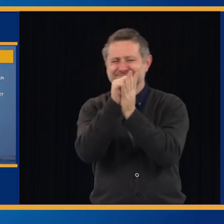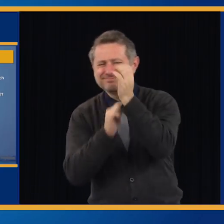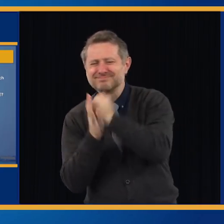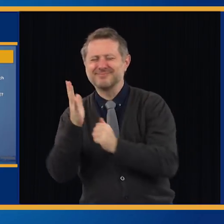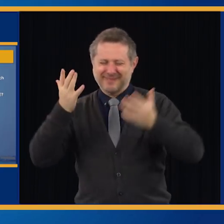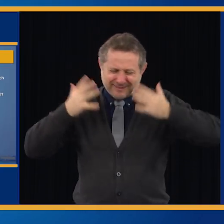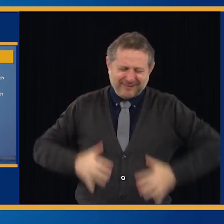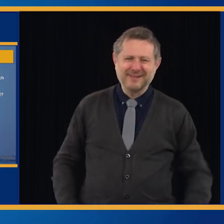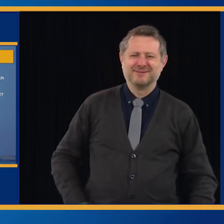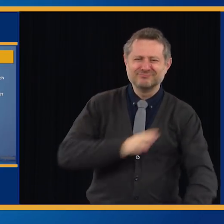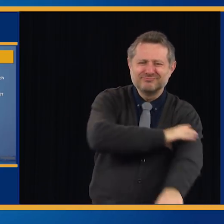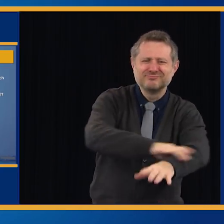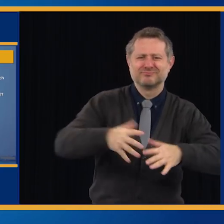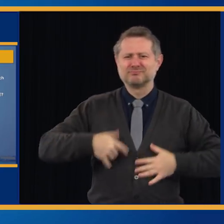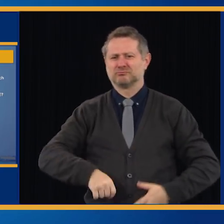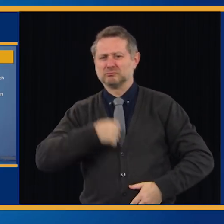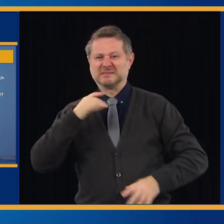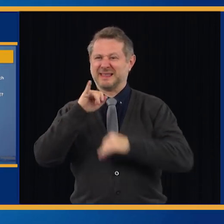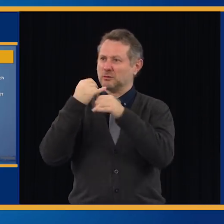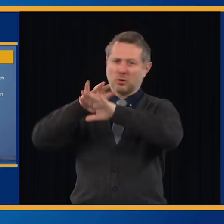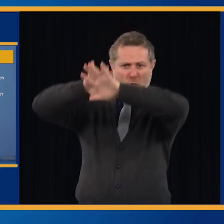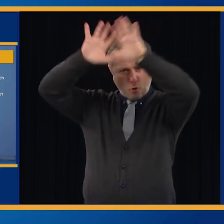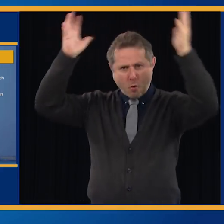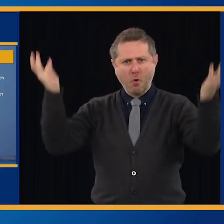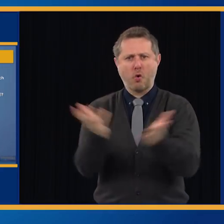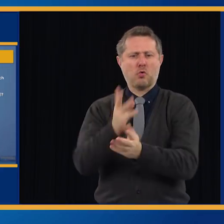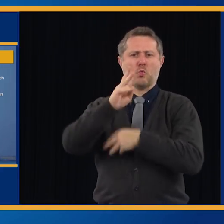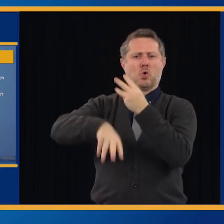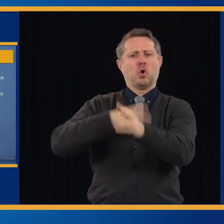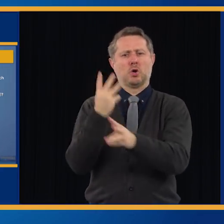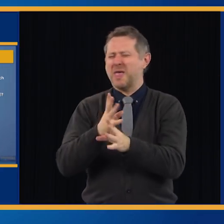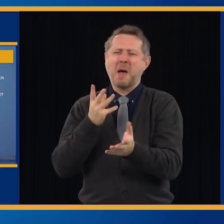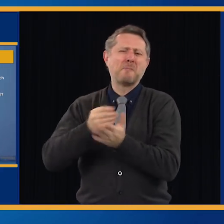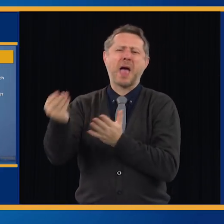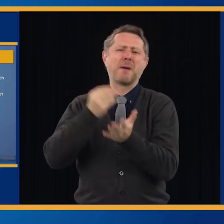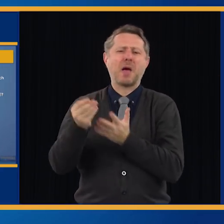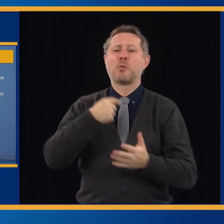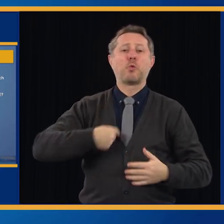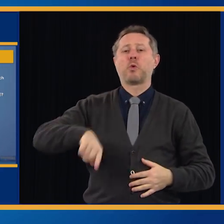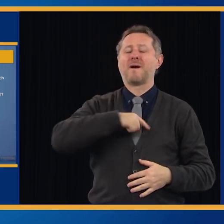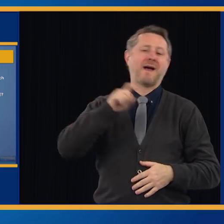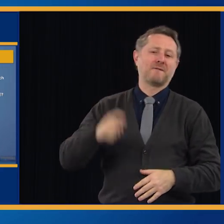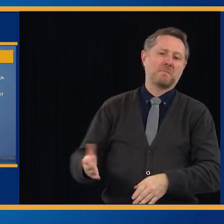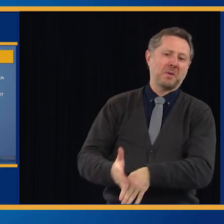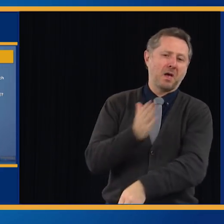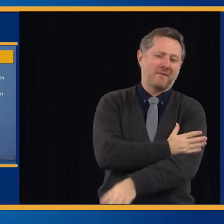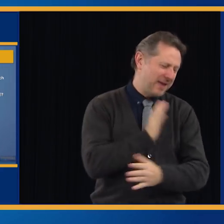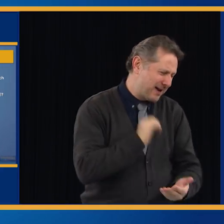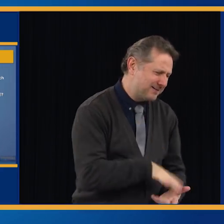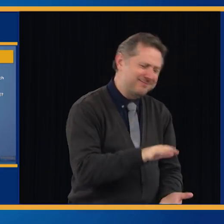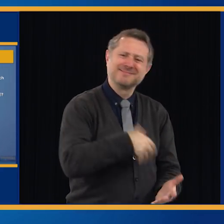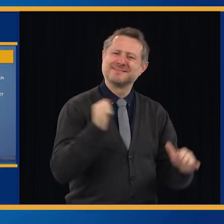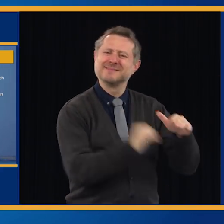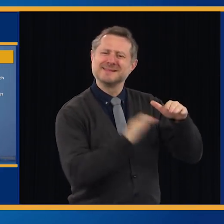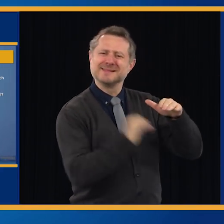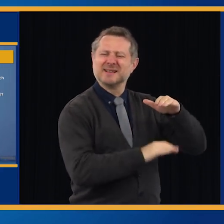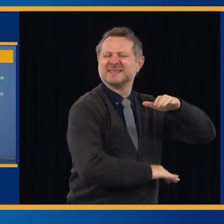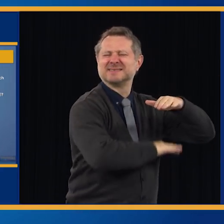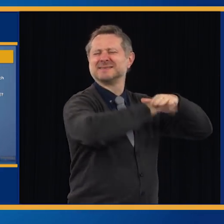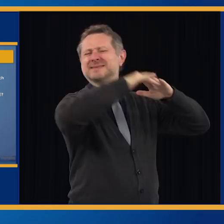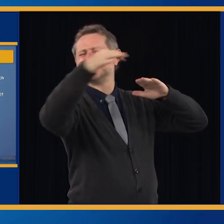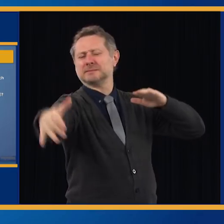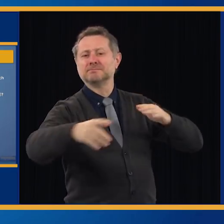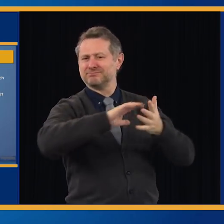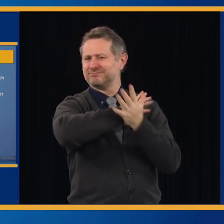it. So make sure we have a stockpile or reserve of the PPE. We have to have testing. How